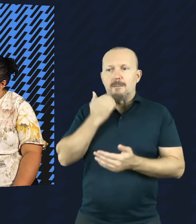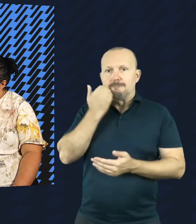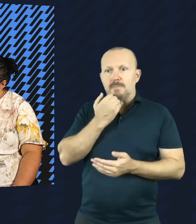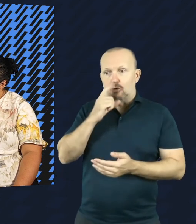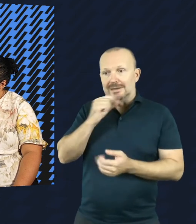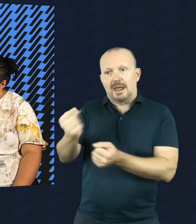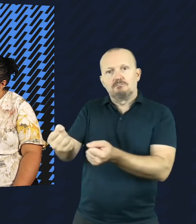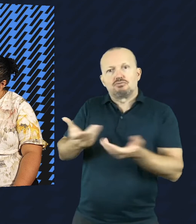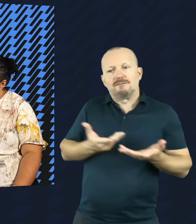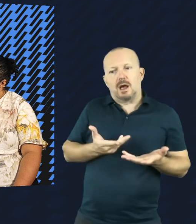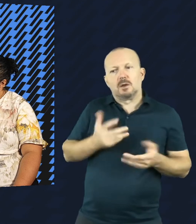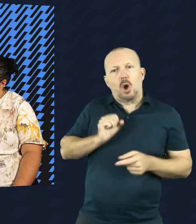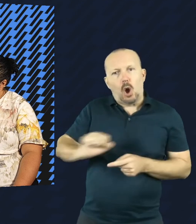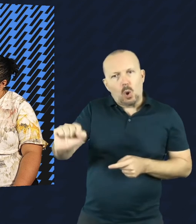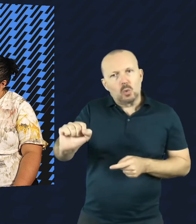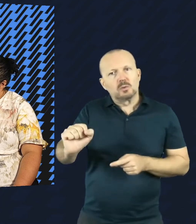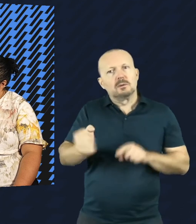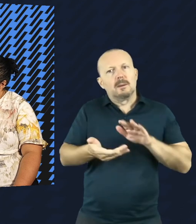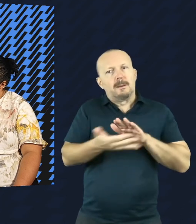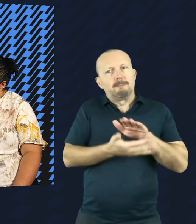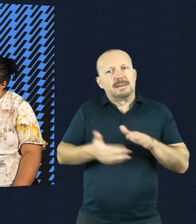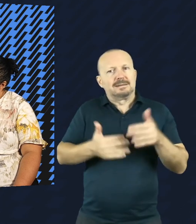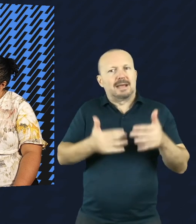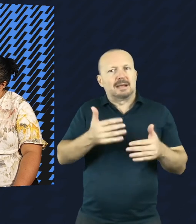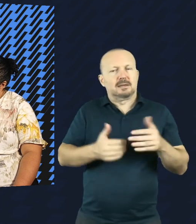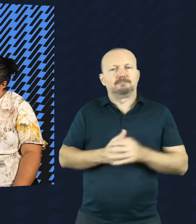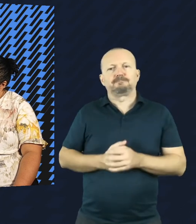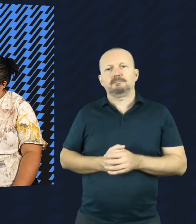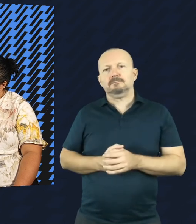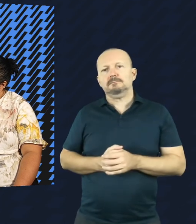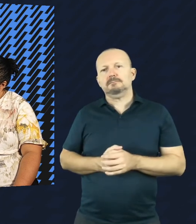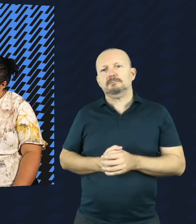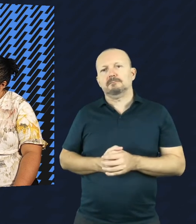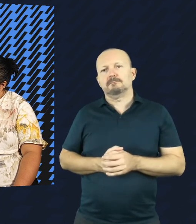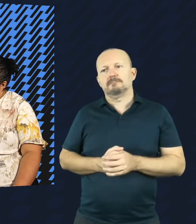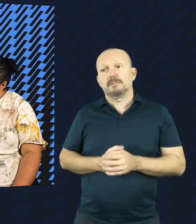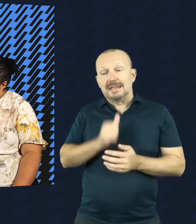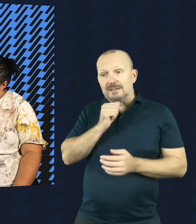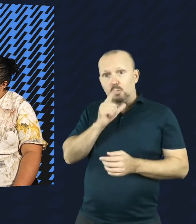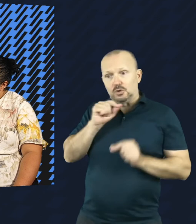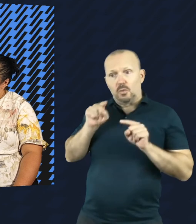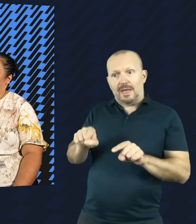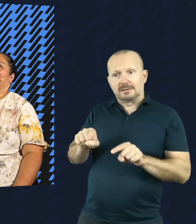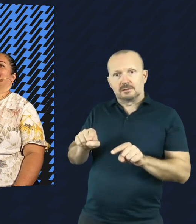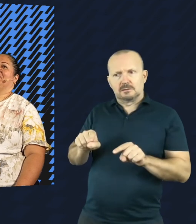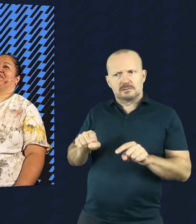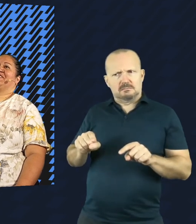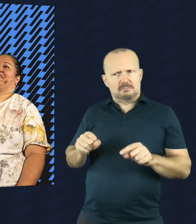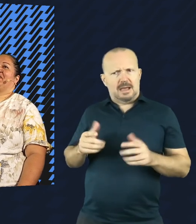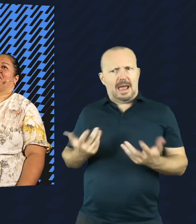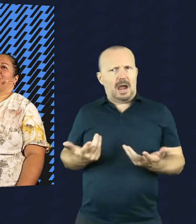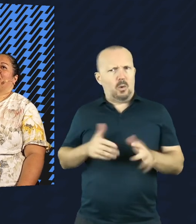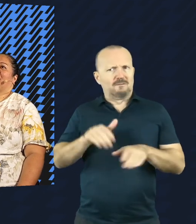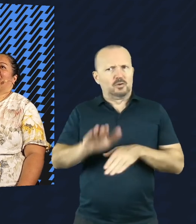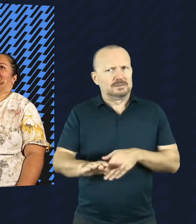so that it's meaningful. If we were doing things like that, where should we be starting with Ngā Tikanga? Ooh,